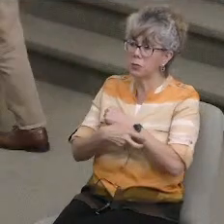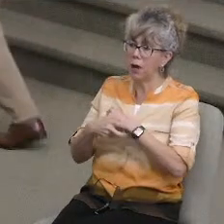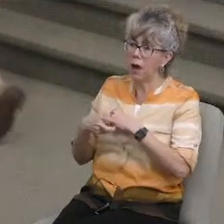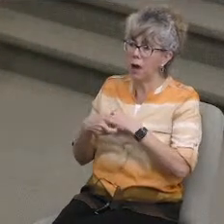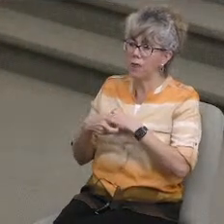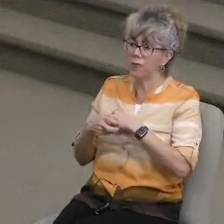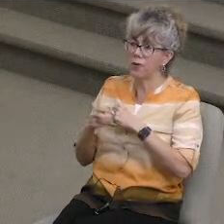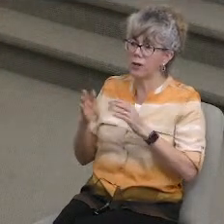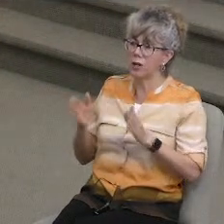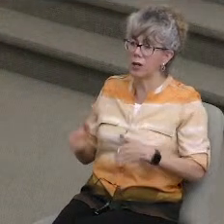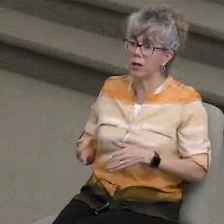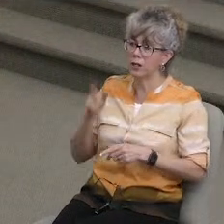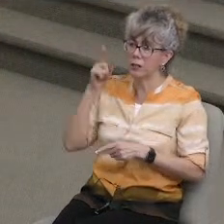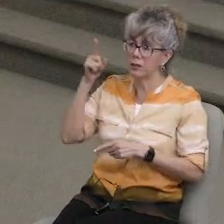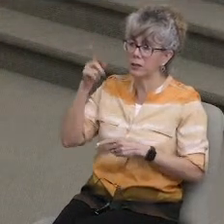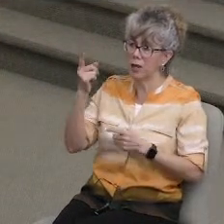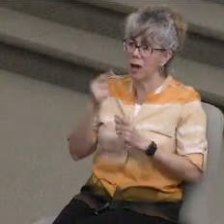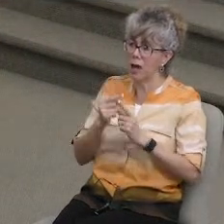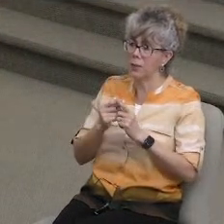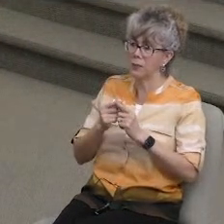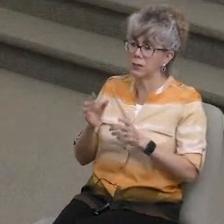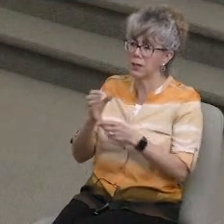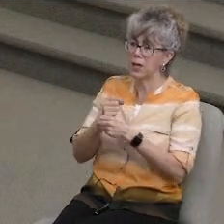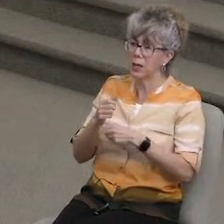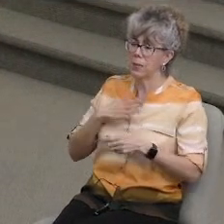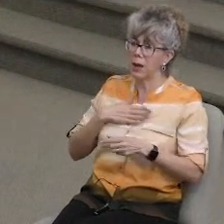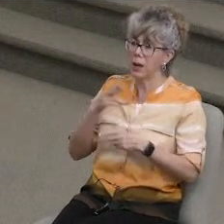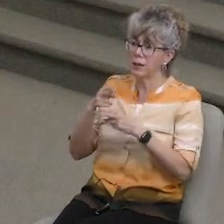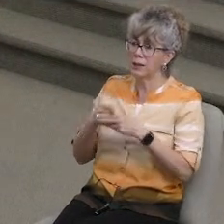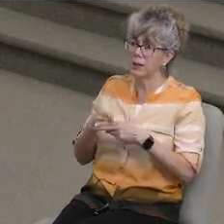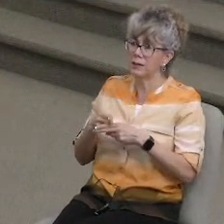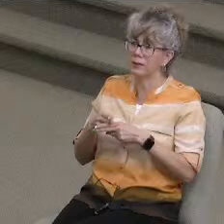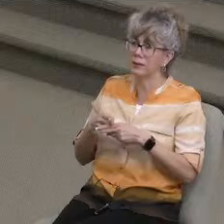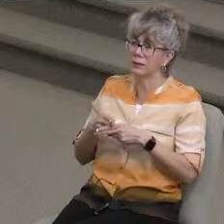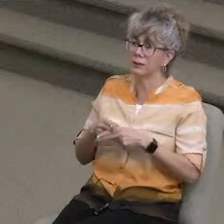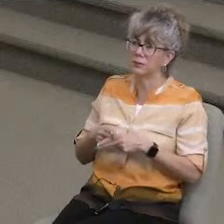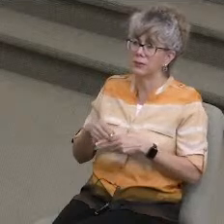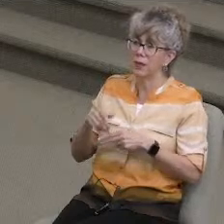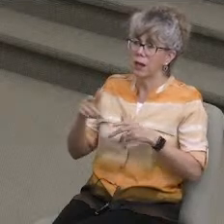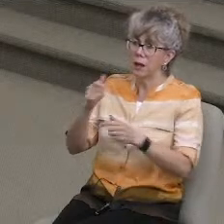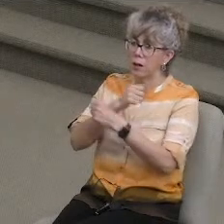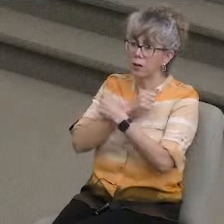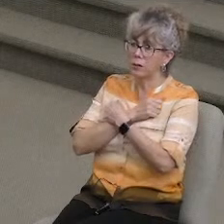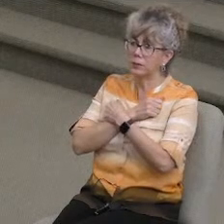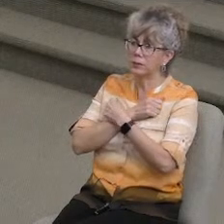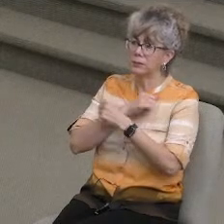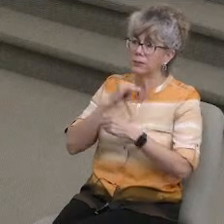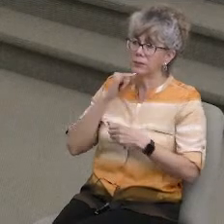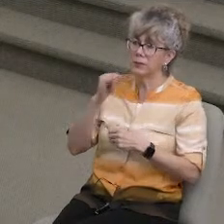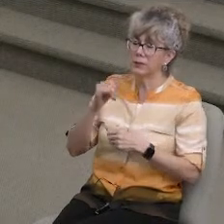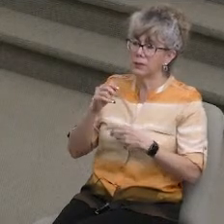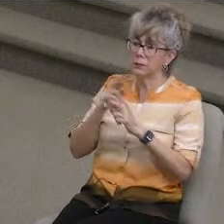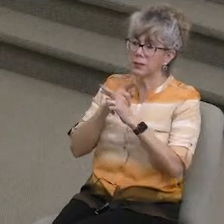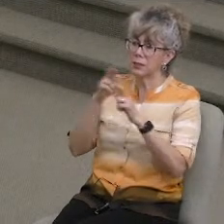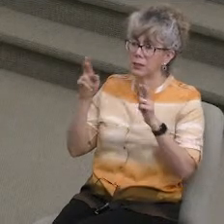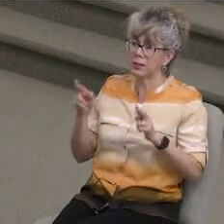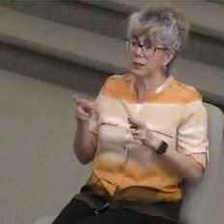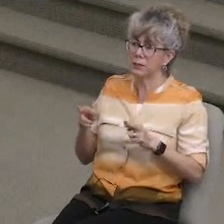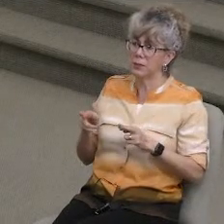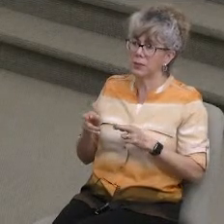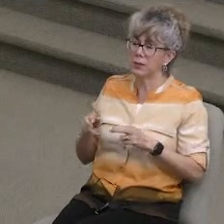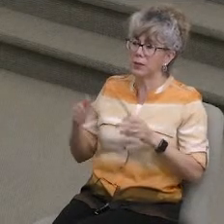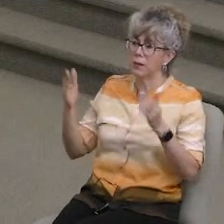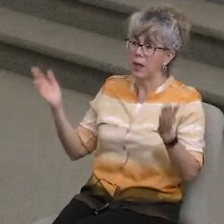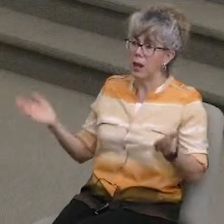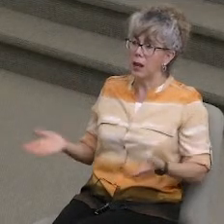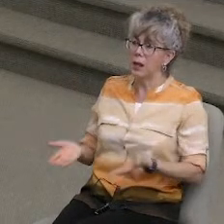a robber, and he's come to take my name. Love is my